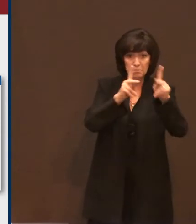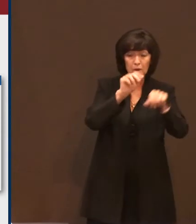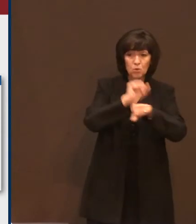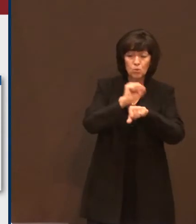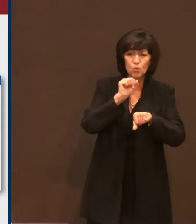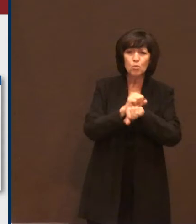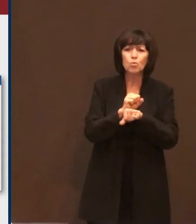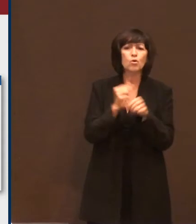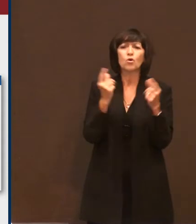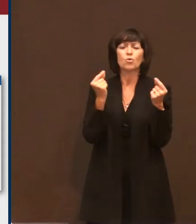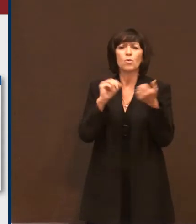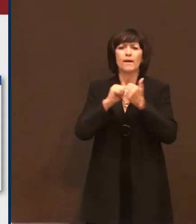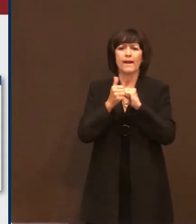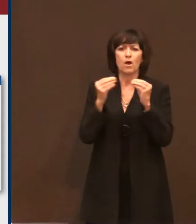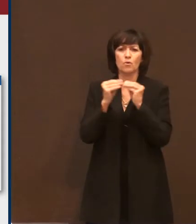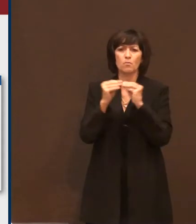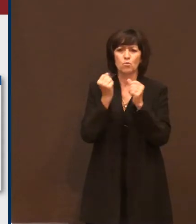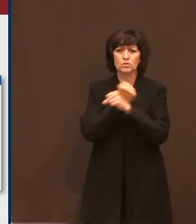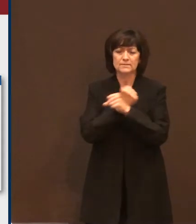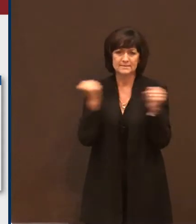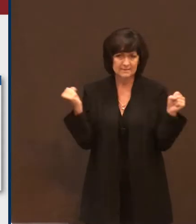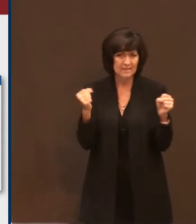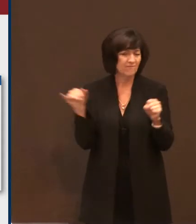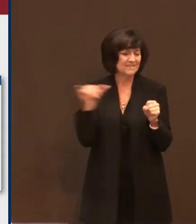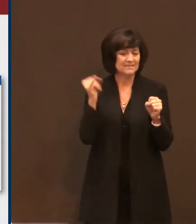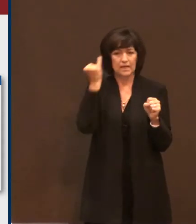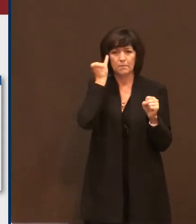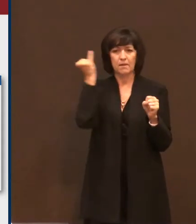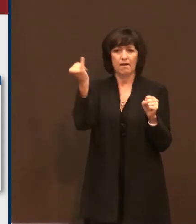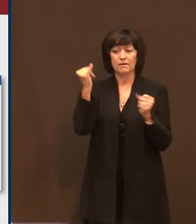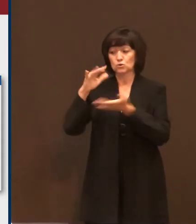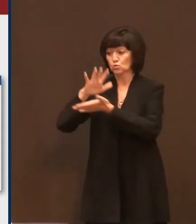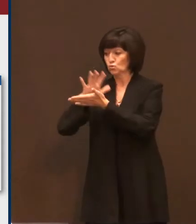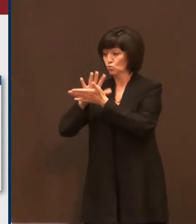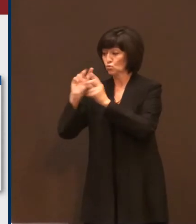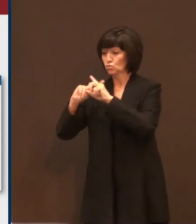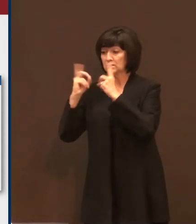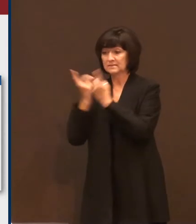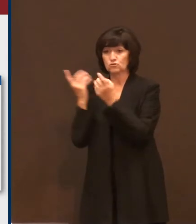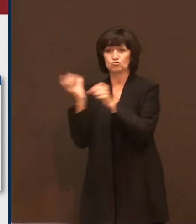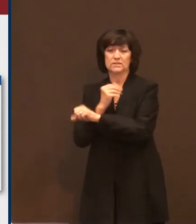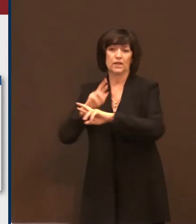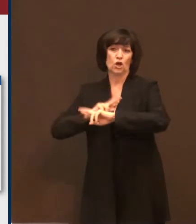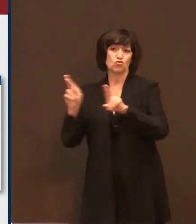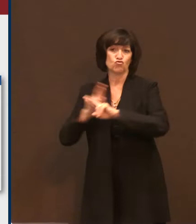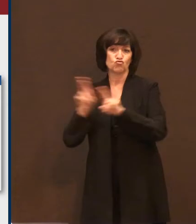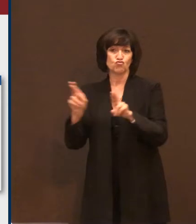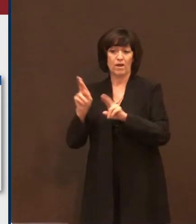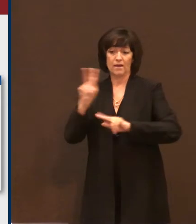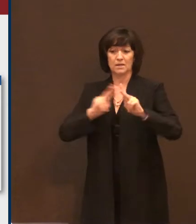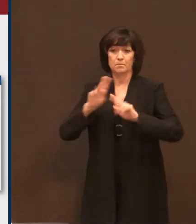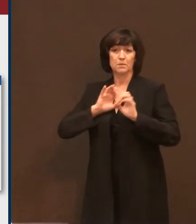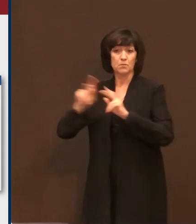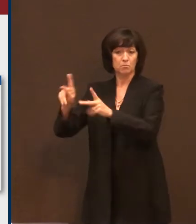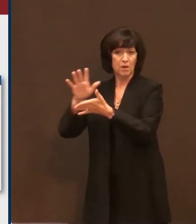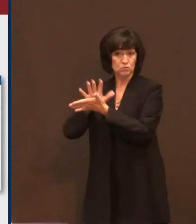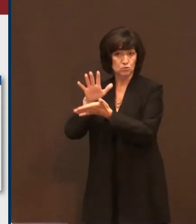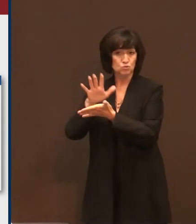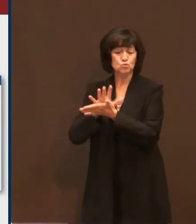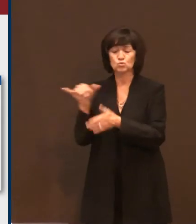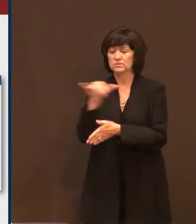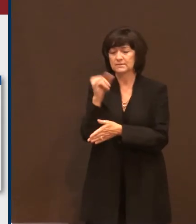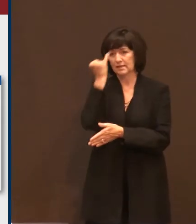school districts are going through right now to make sure people are getting ready to return to school. So there's a fact sheet on there that gives